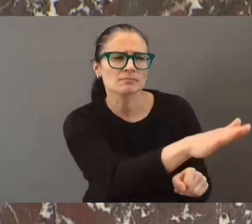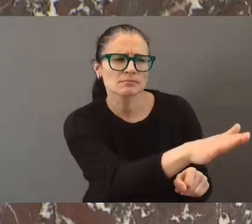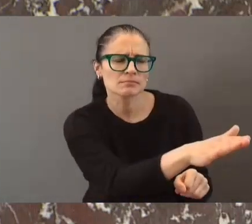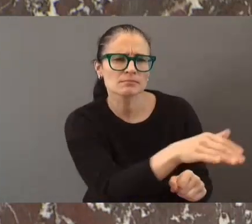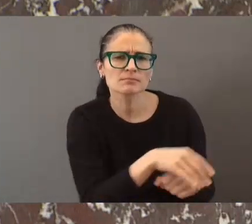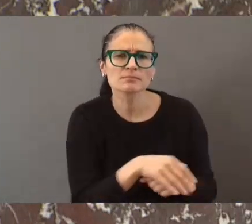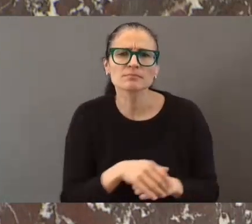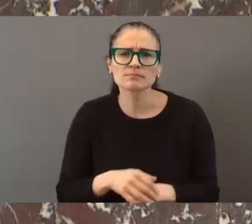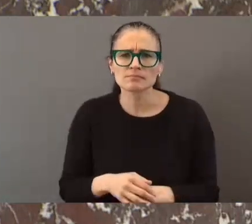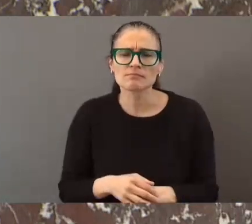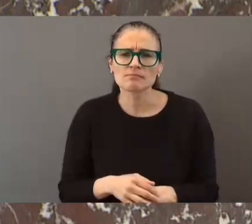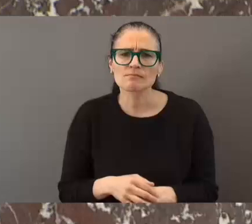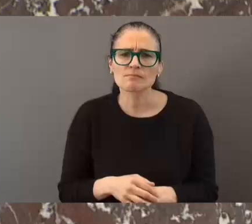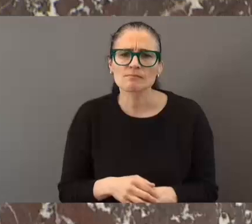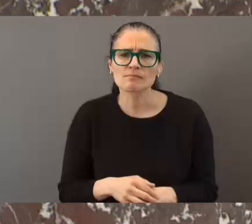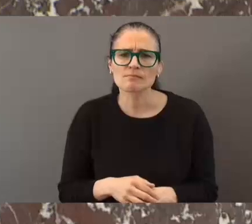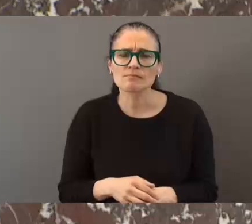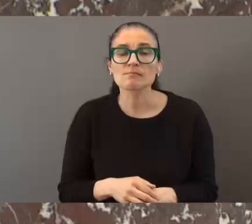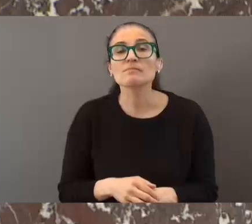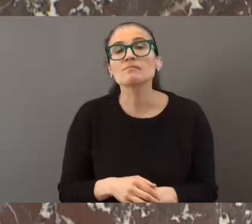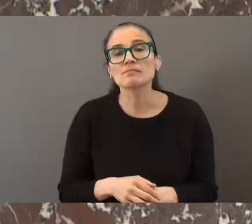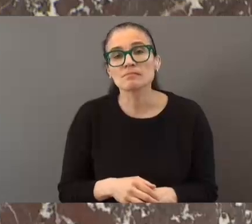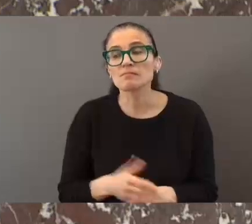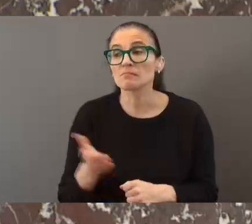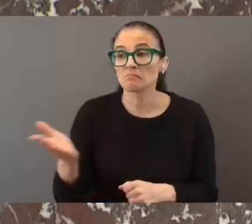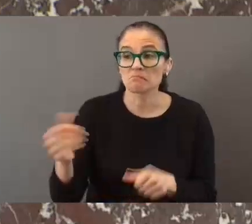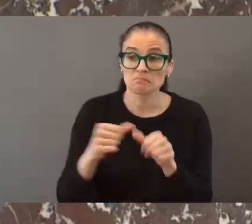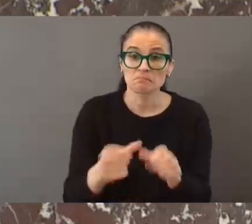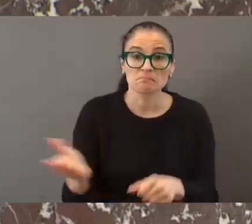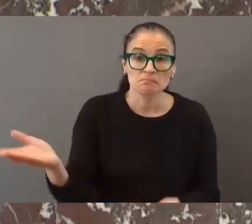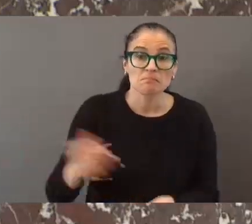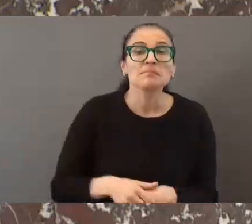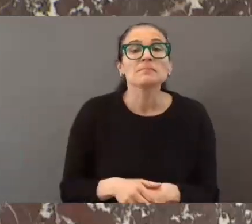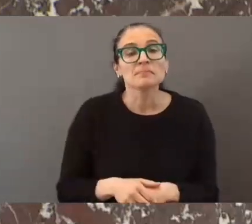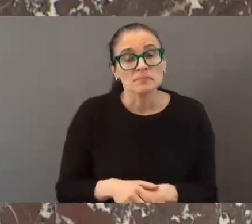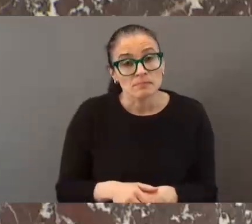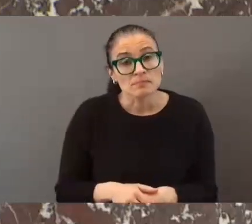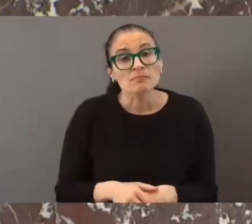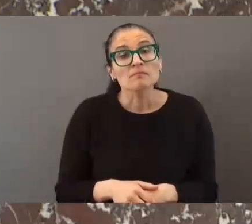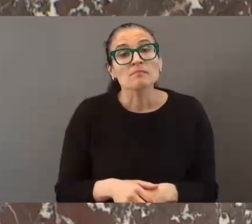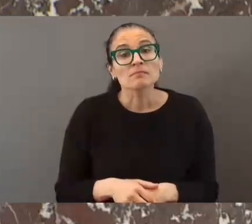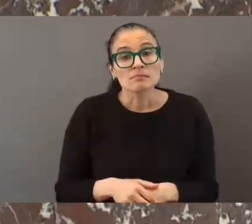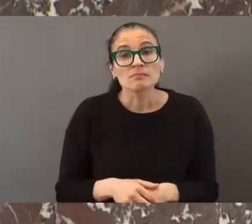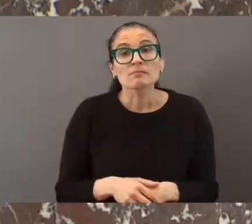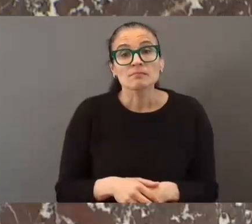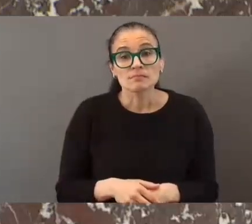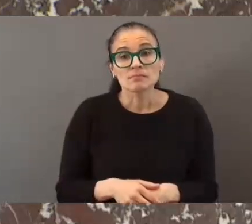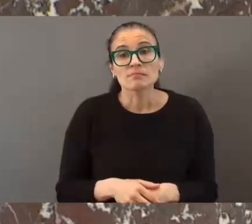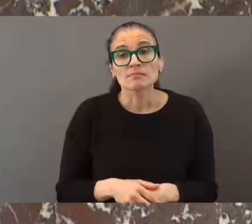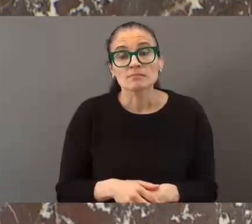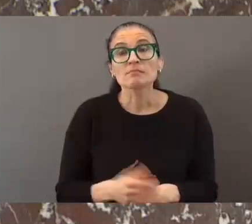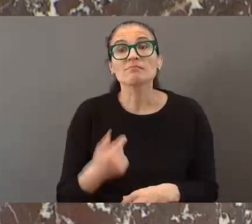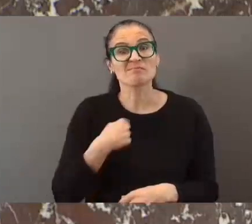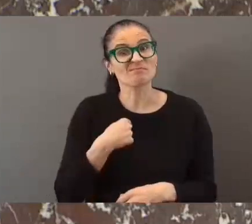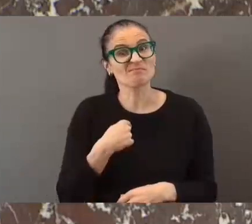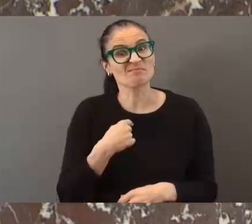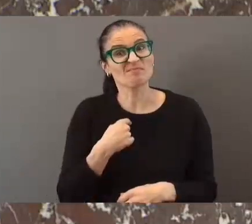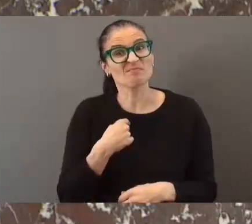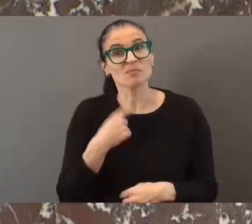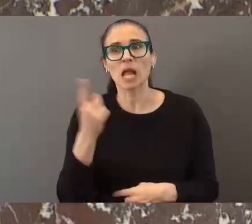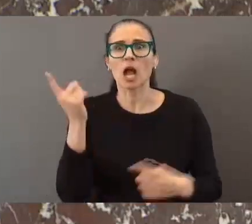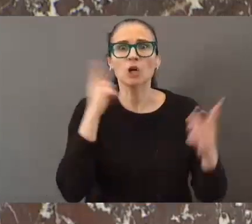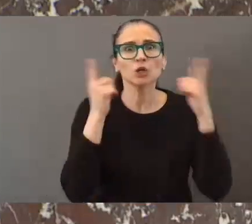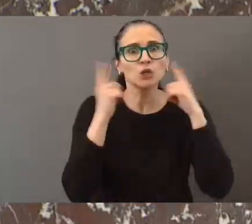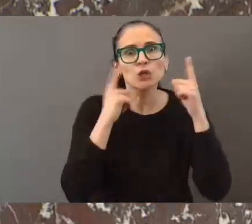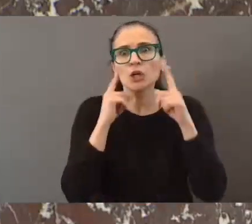Minister. Honourable Speaker, I hear from this House how many people are members of believe in faith, and but when it comes to the most vulnerable